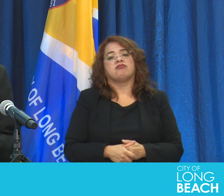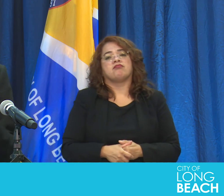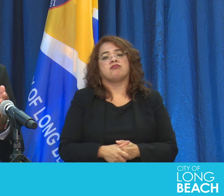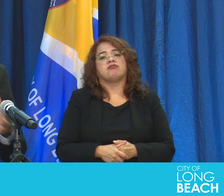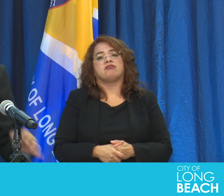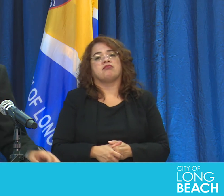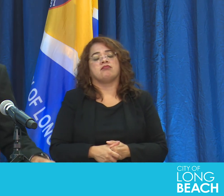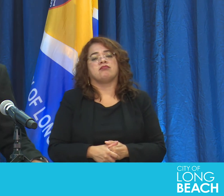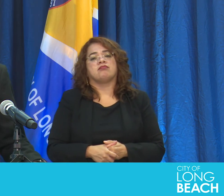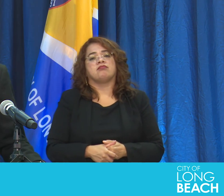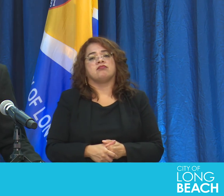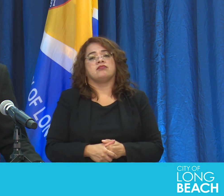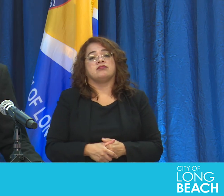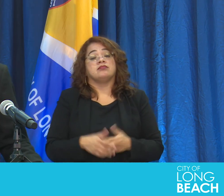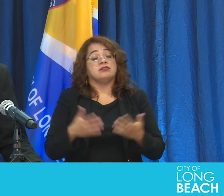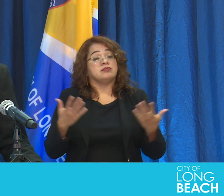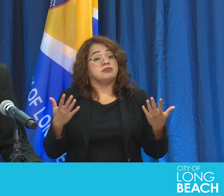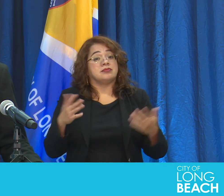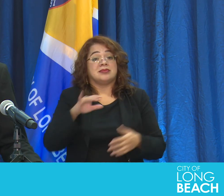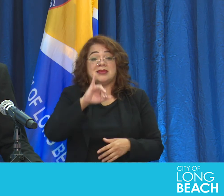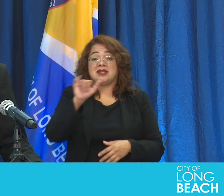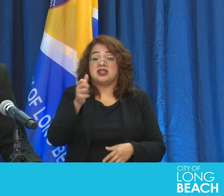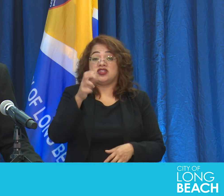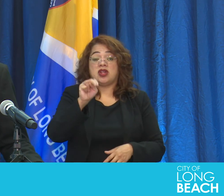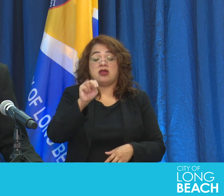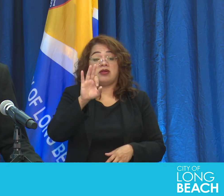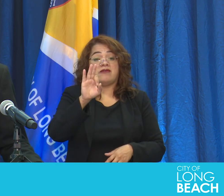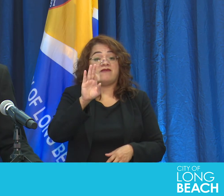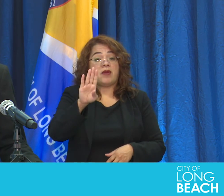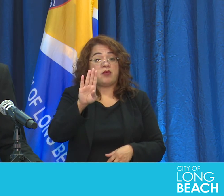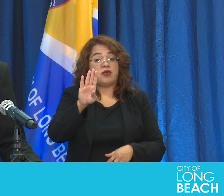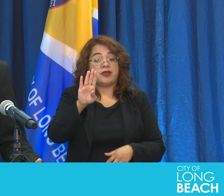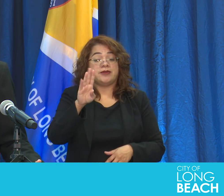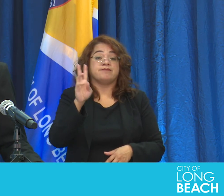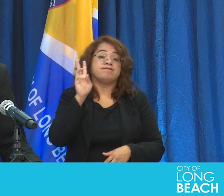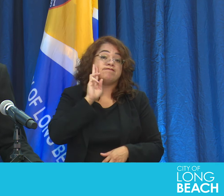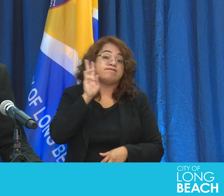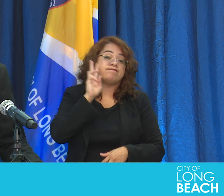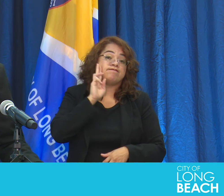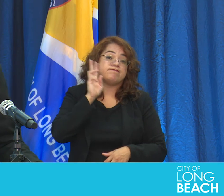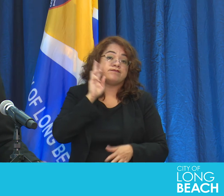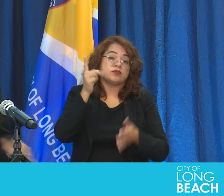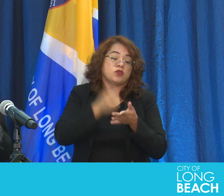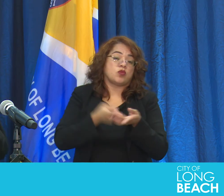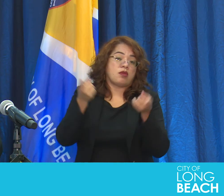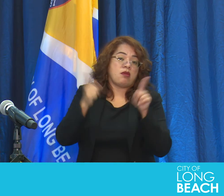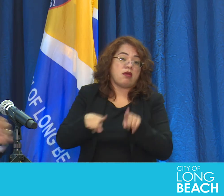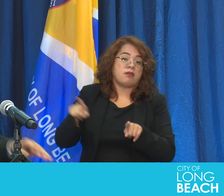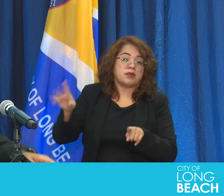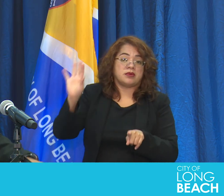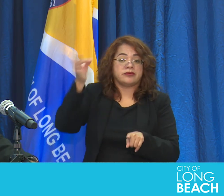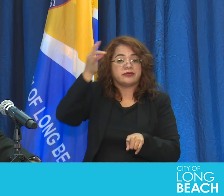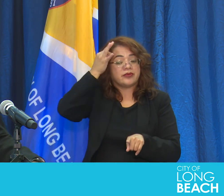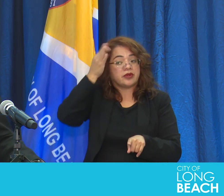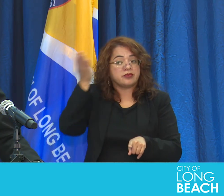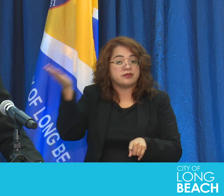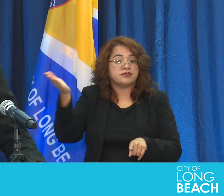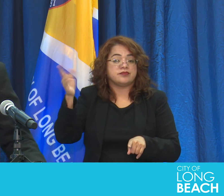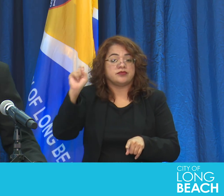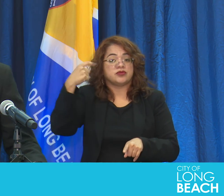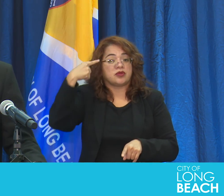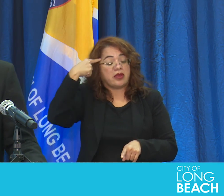the administration is come January or February, if there are changes, If it happens in the next few months